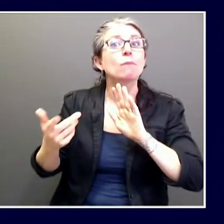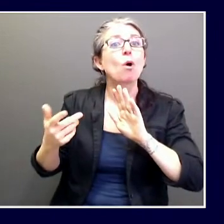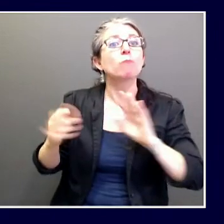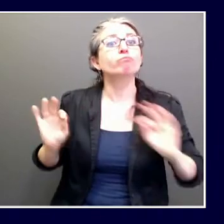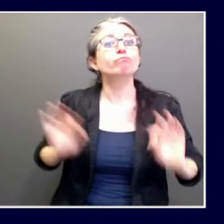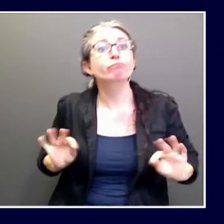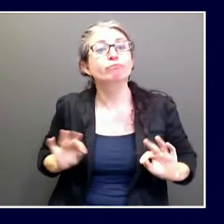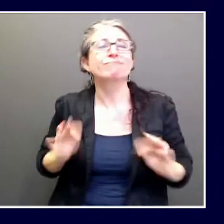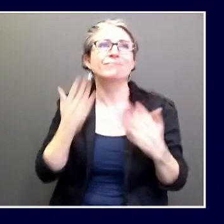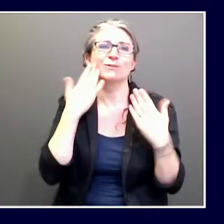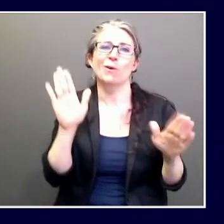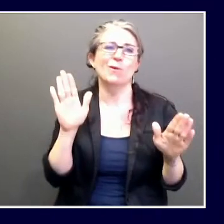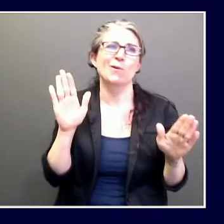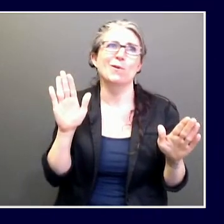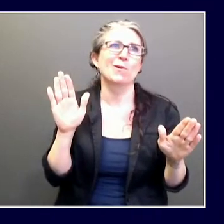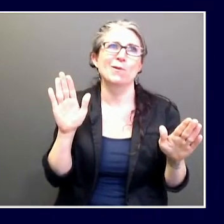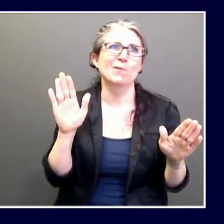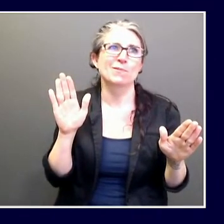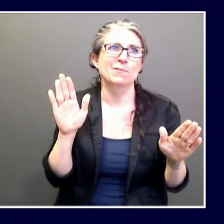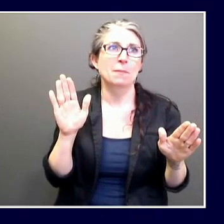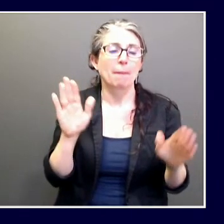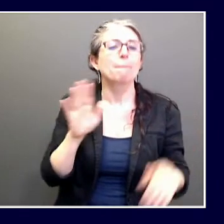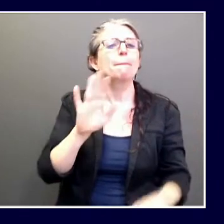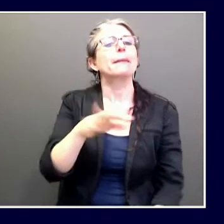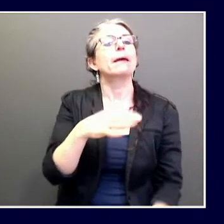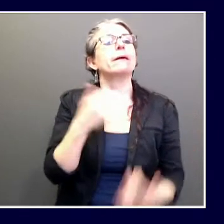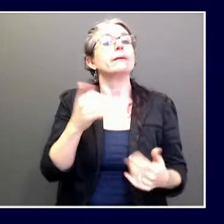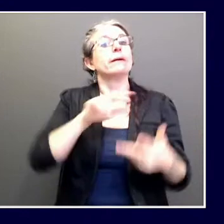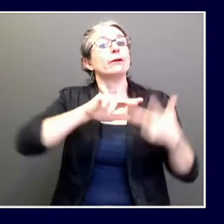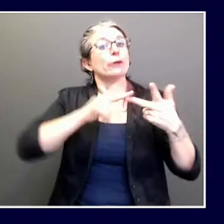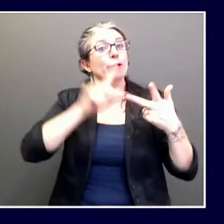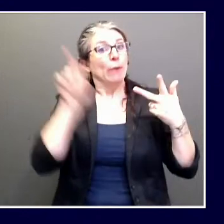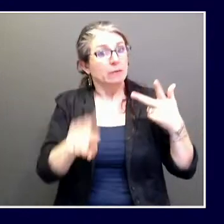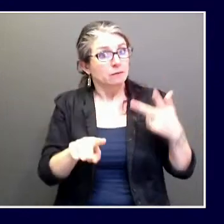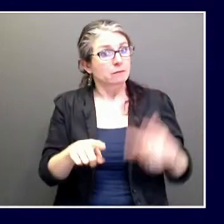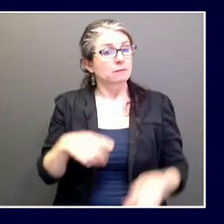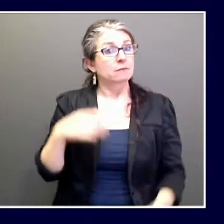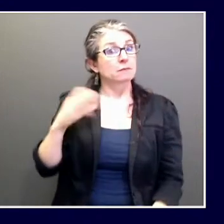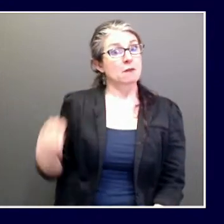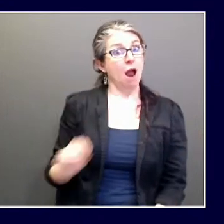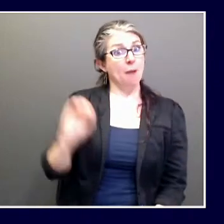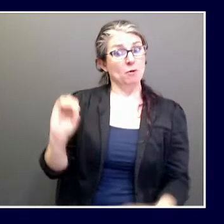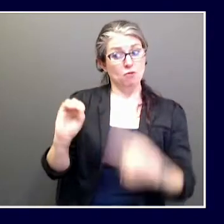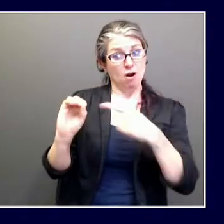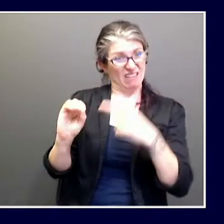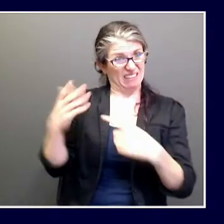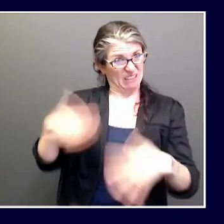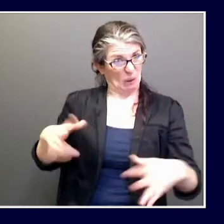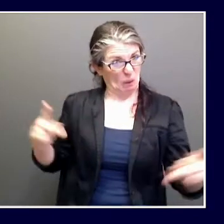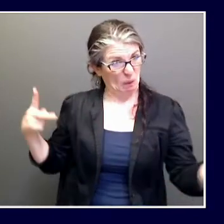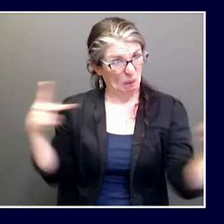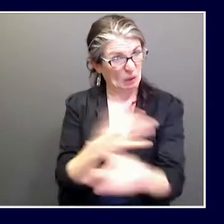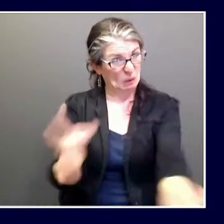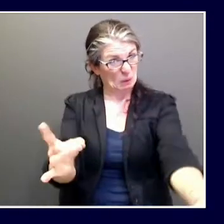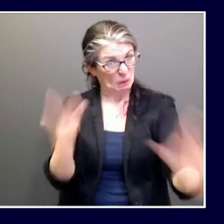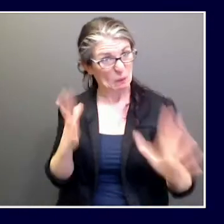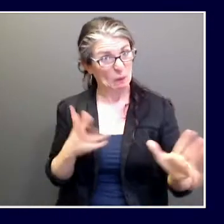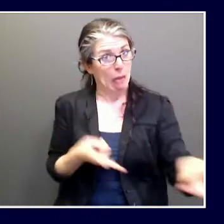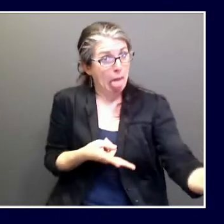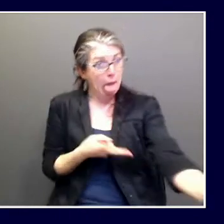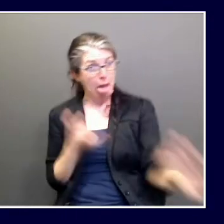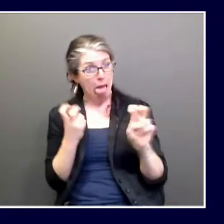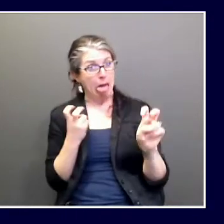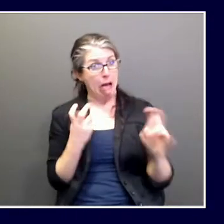a greater or higher percentage of those whom it infects in the hospital, in an ICU bed, or on a